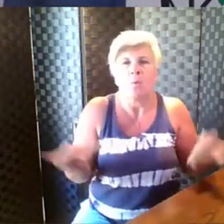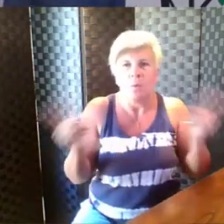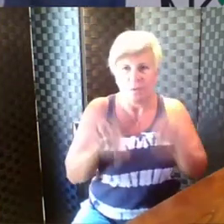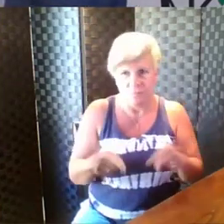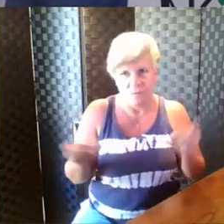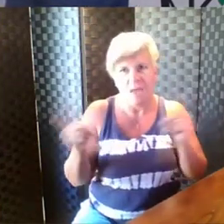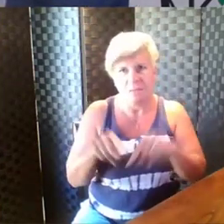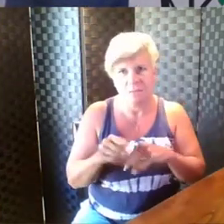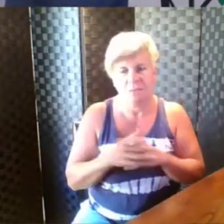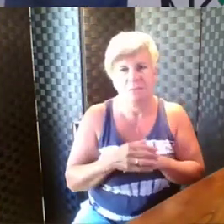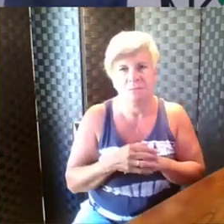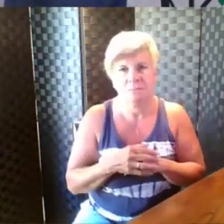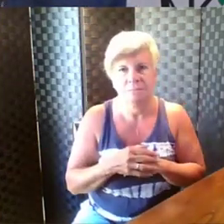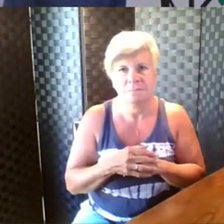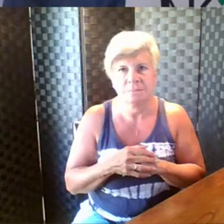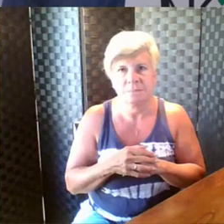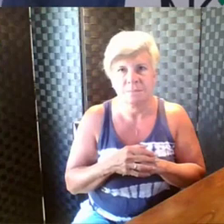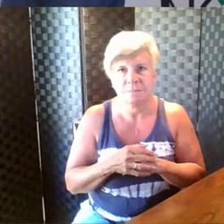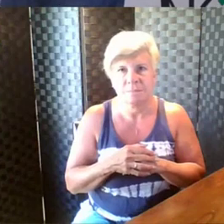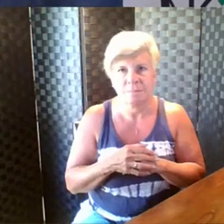events.